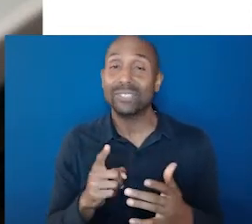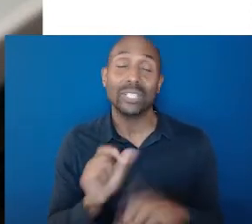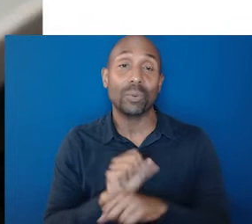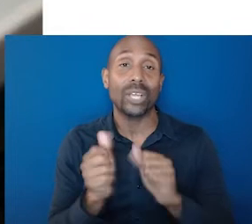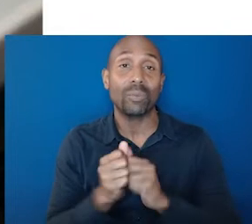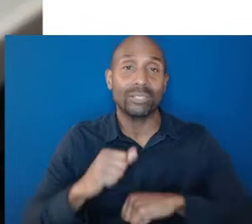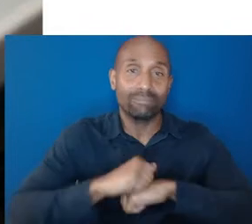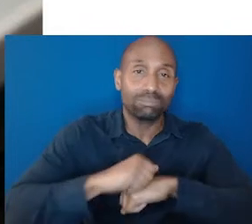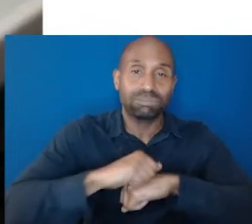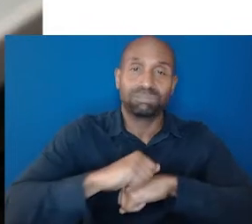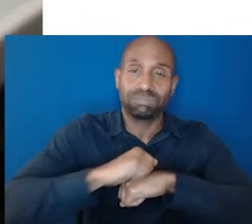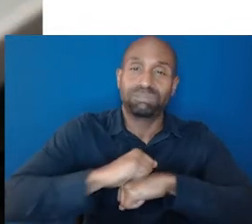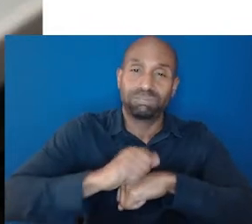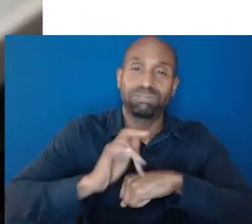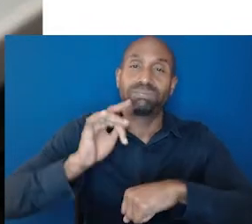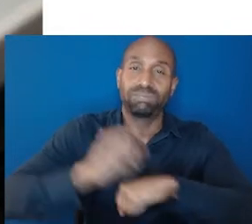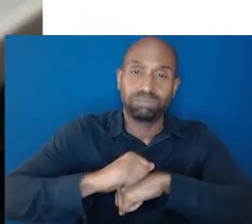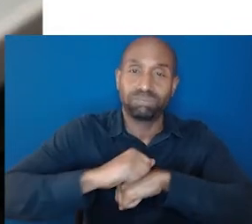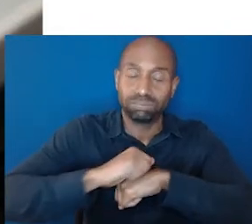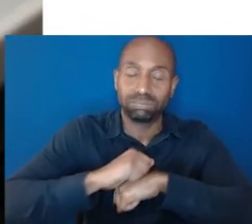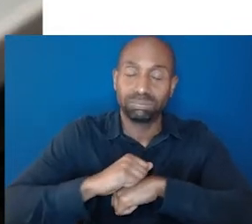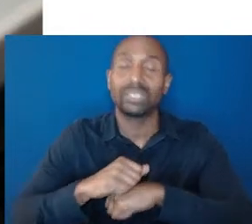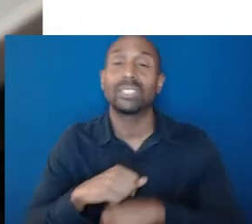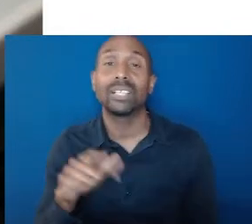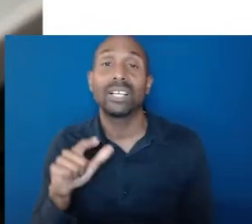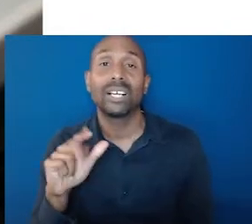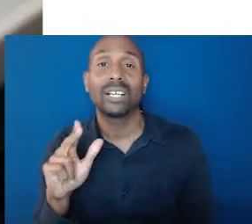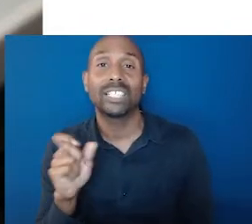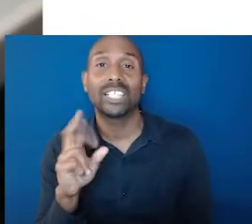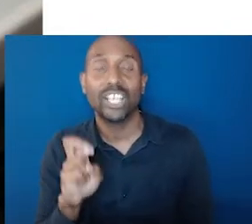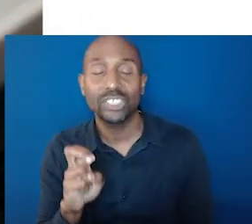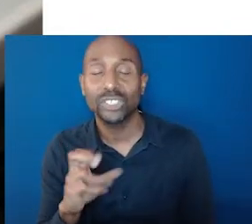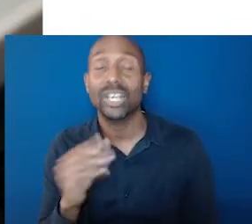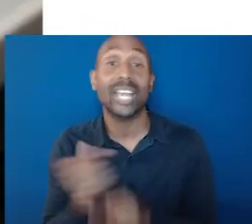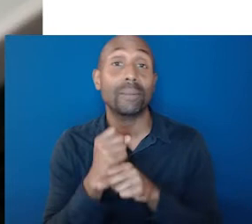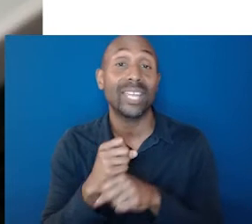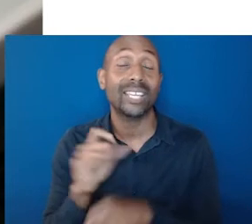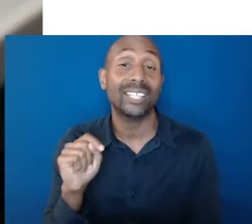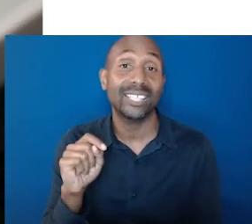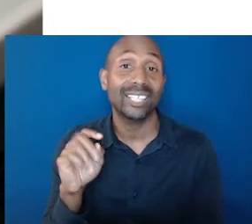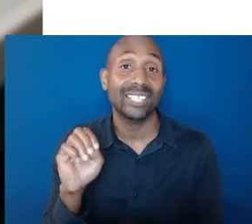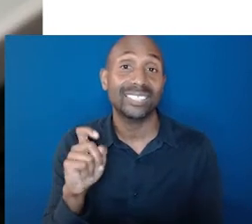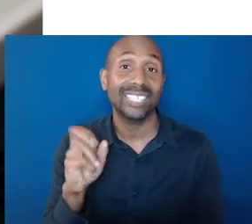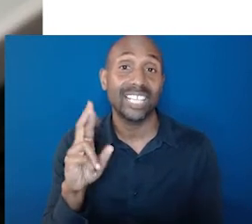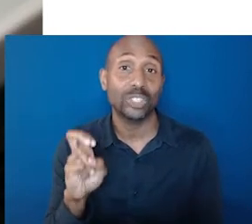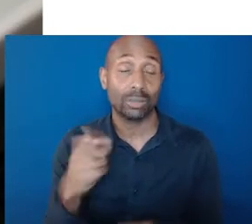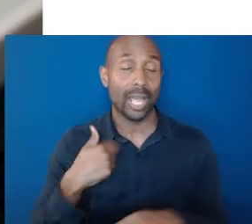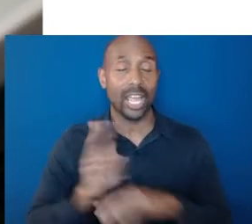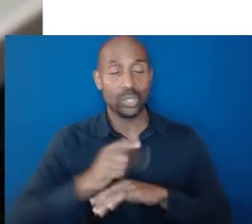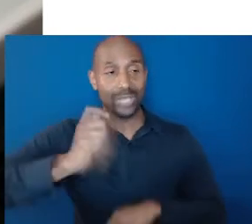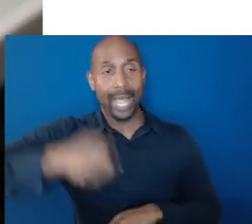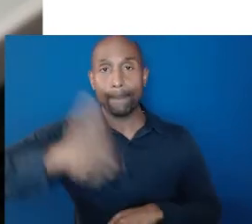polishing and texture making. Mm-hmm. That I made here. So I textured this with